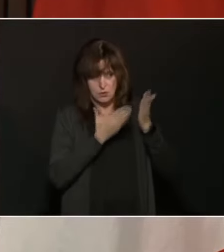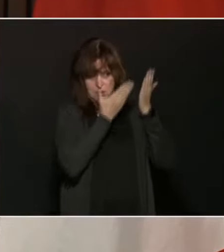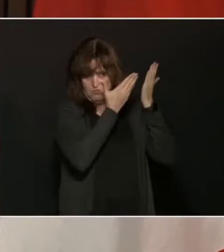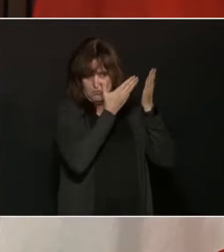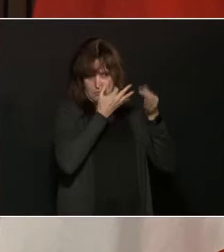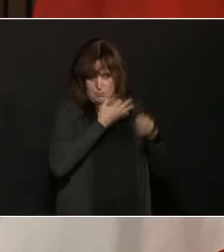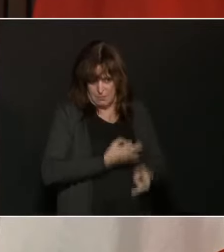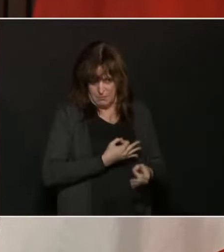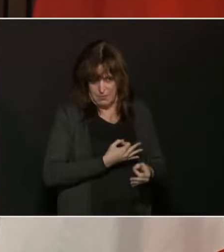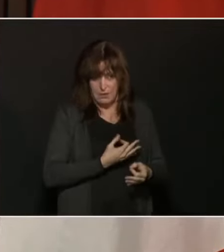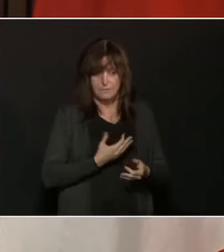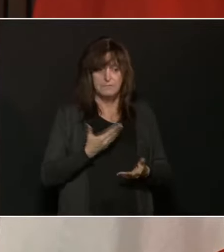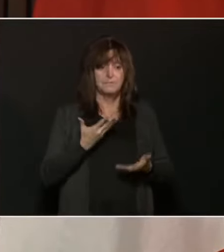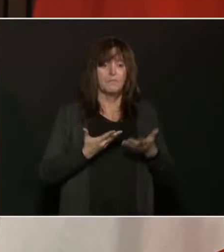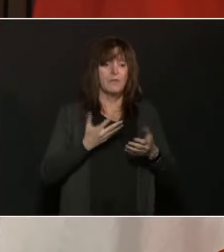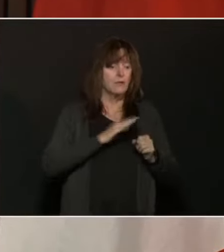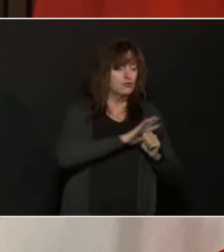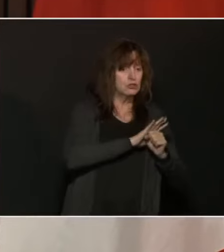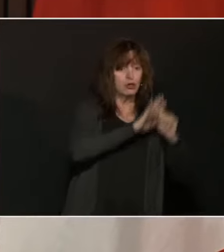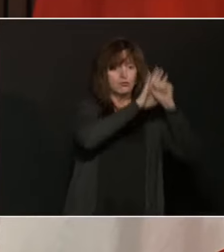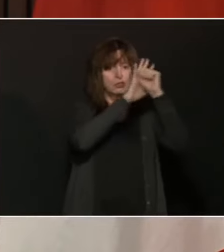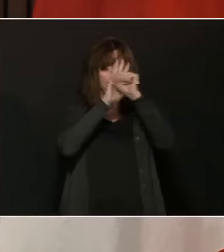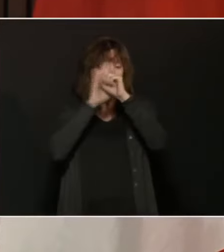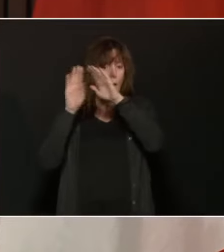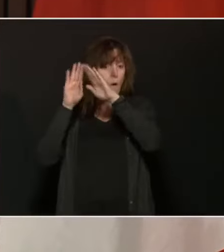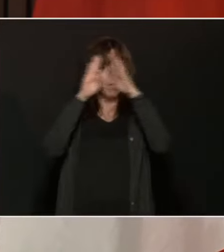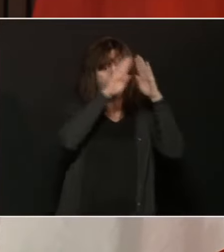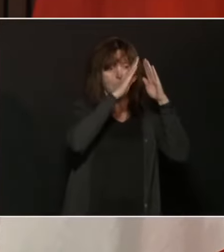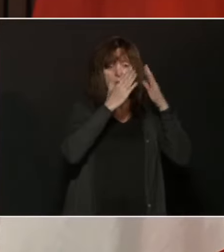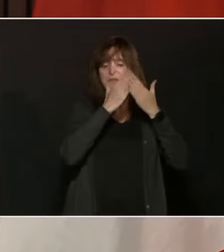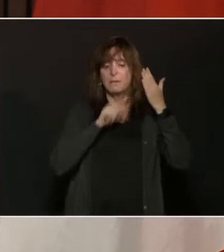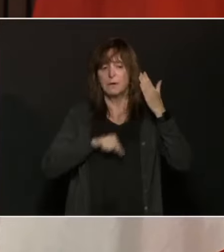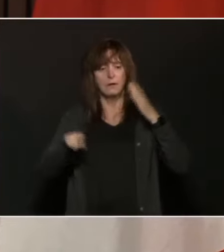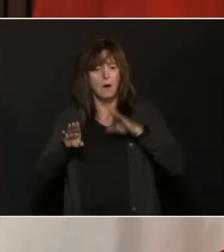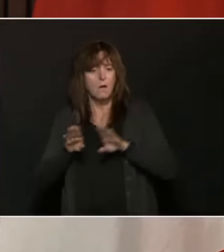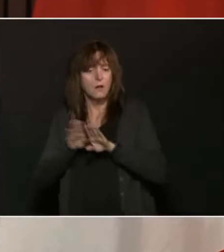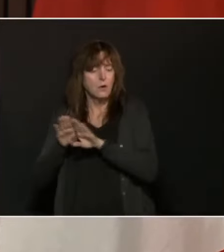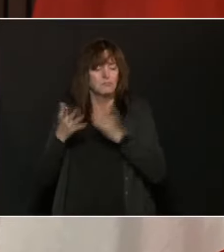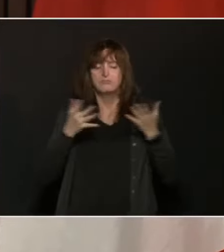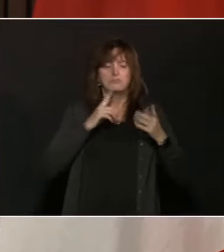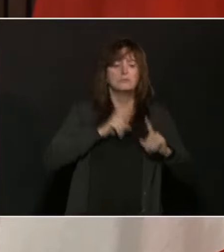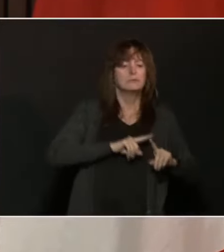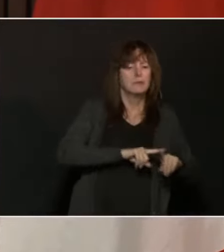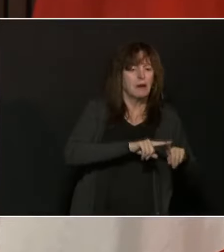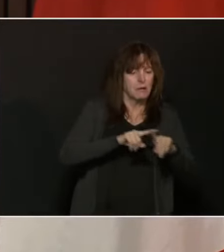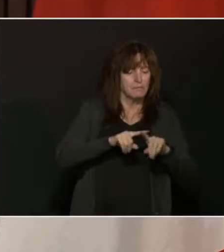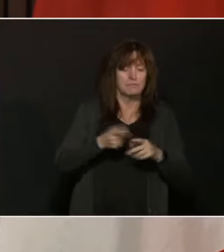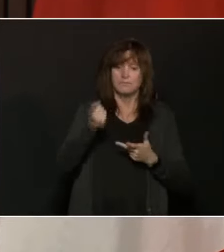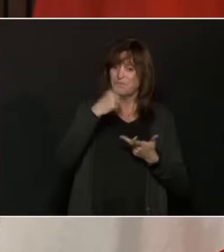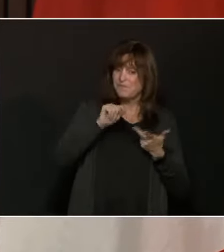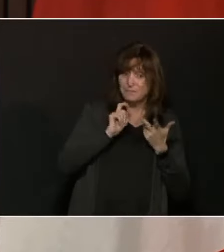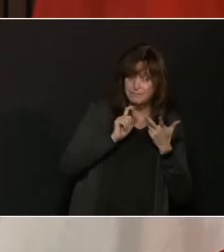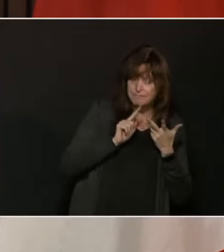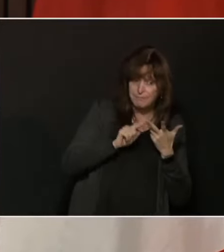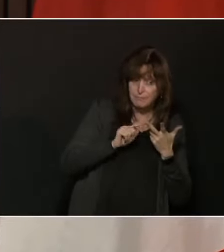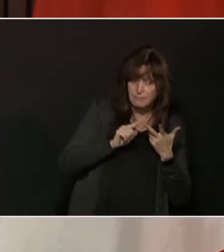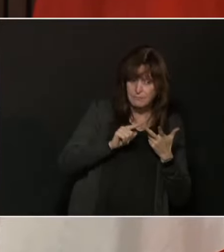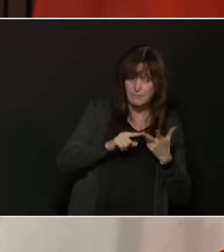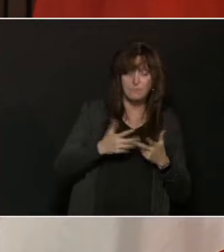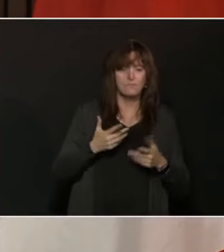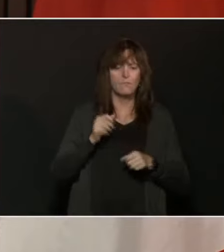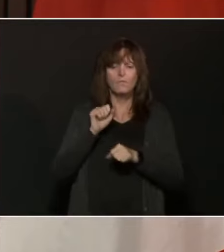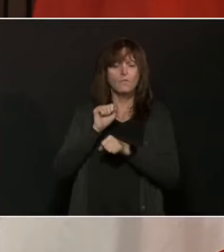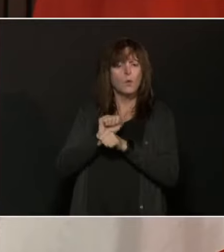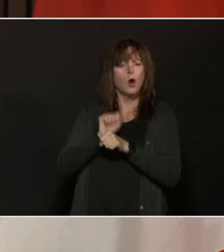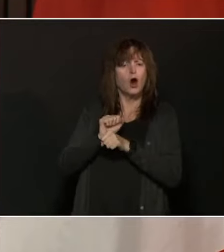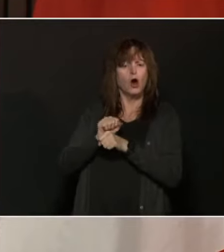possible. And third, workplaces are critical. Despite the current public health measures, the fact is that many